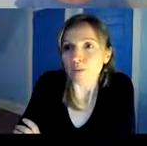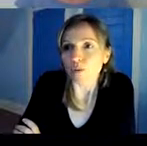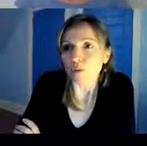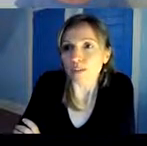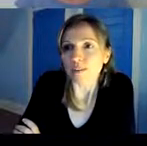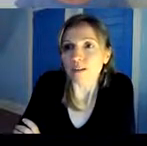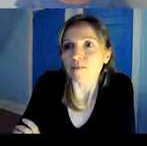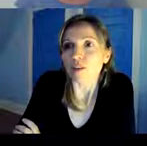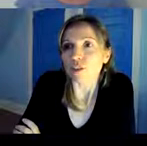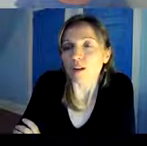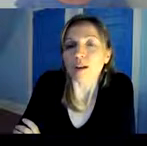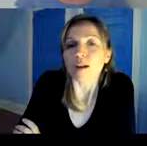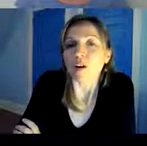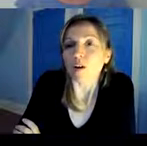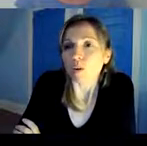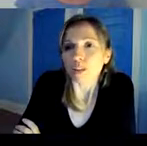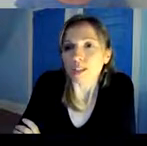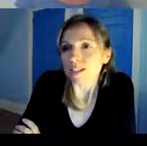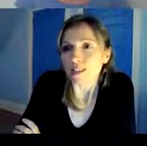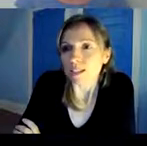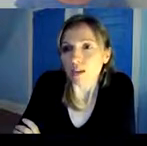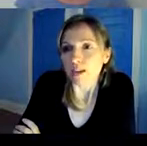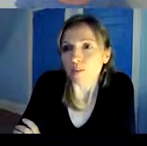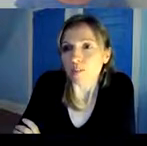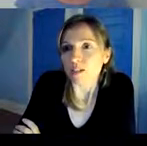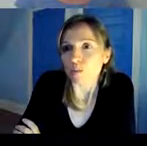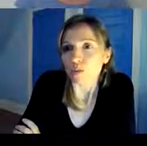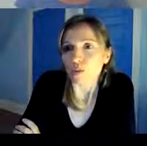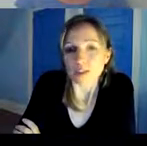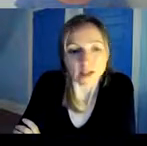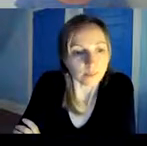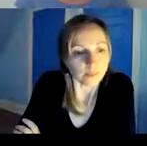and tamp the soil down in an effort to stop all the seeds in the seed bank from